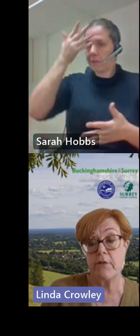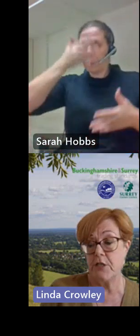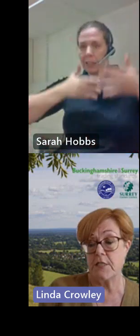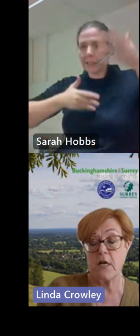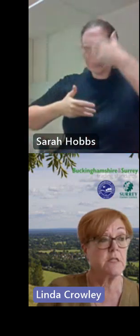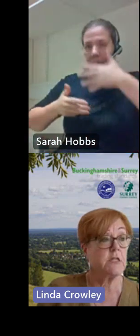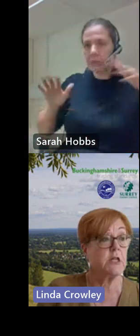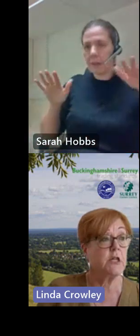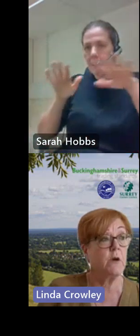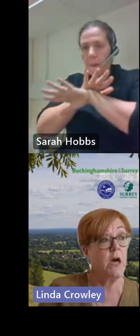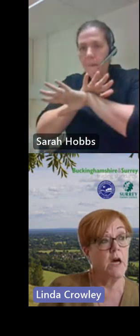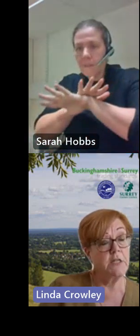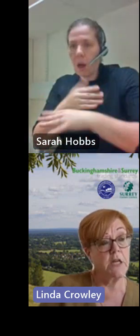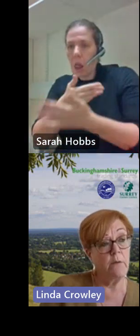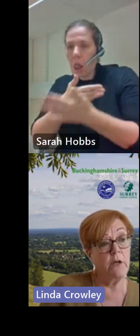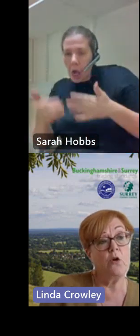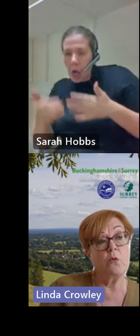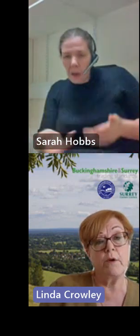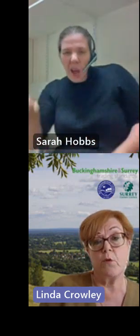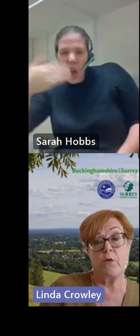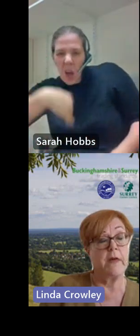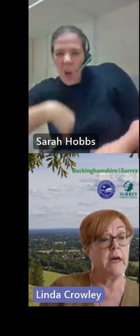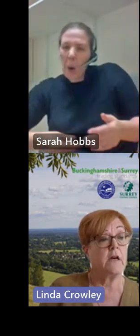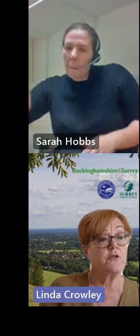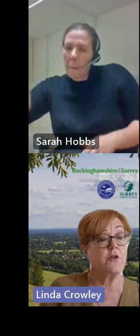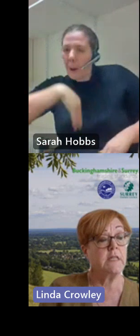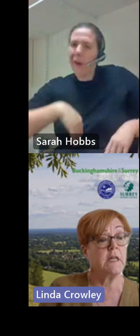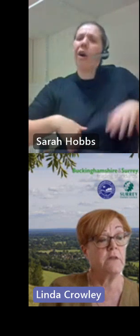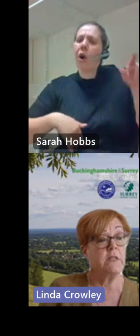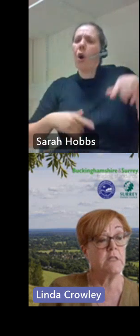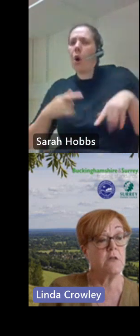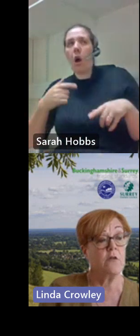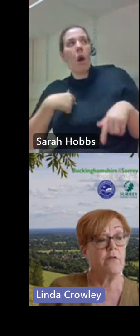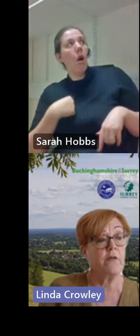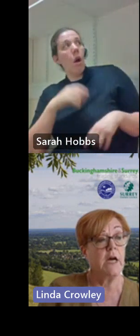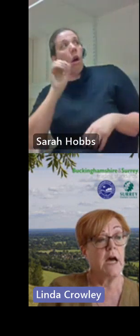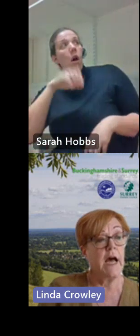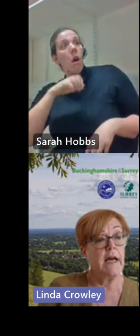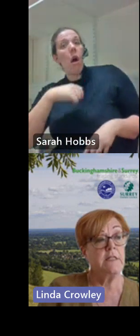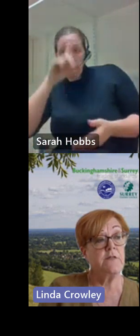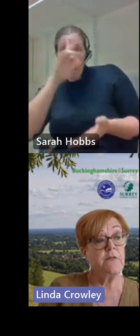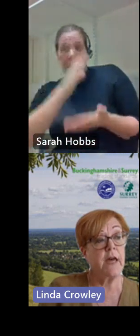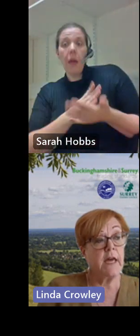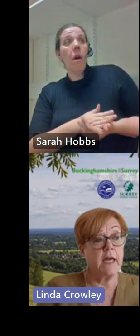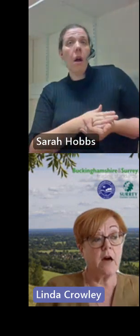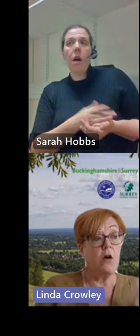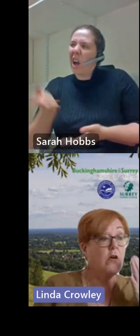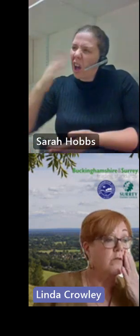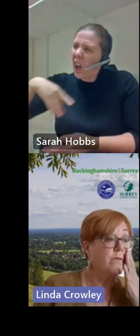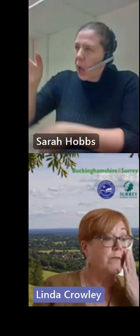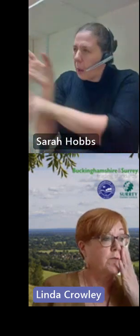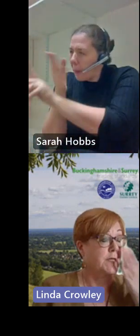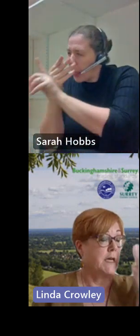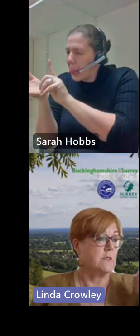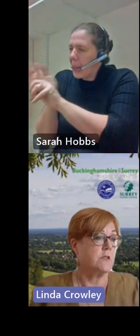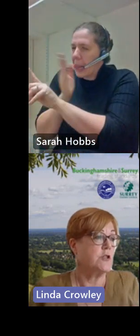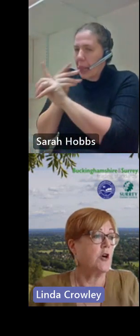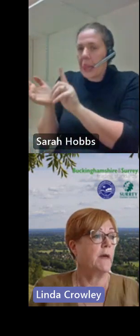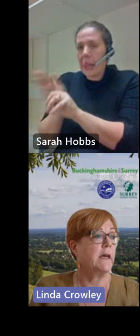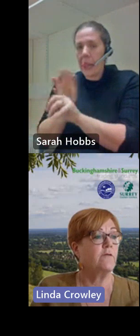which encourages us to go along with what they're trying to convince us of. And they are